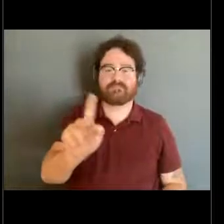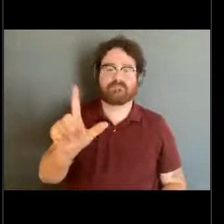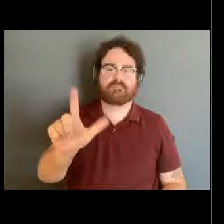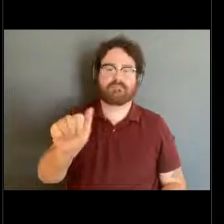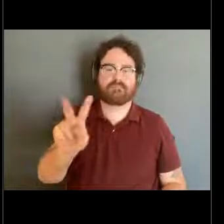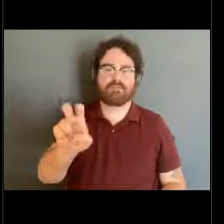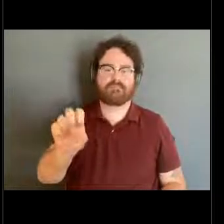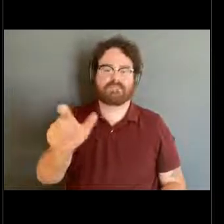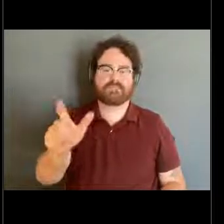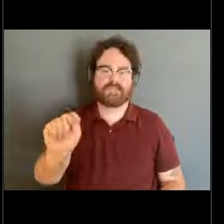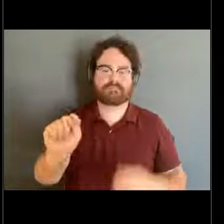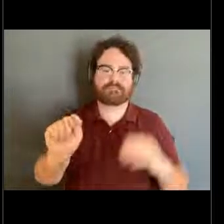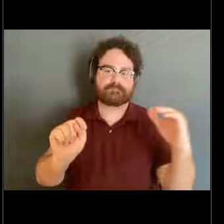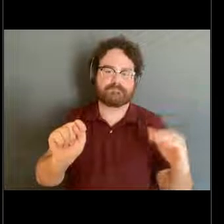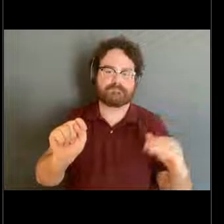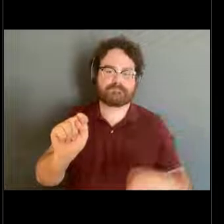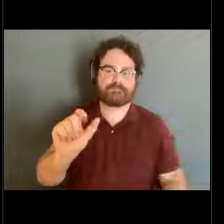Ari Olson,